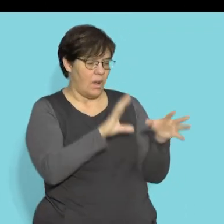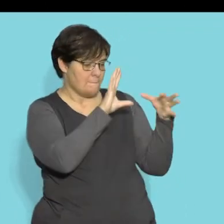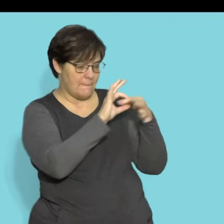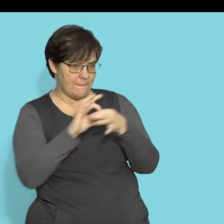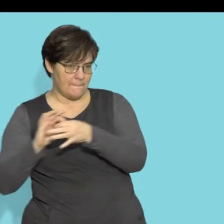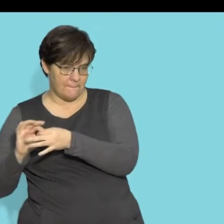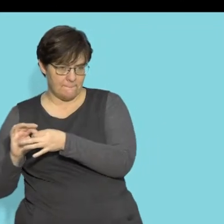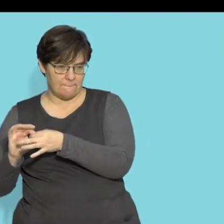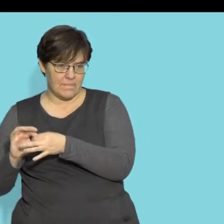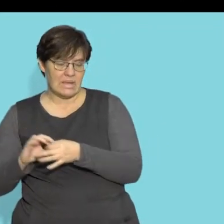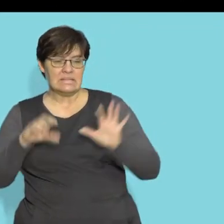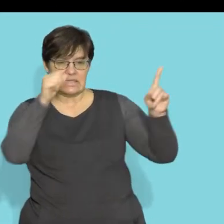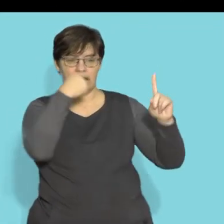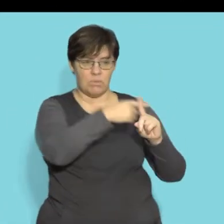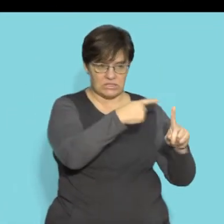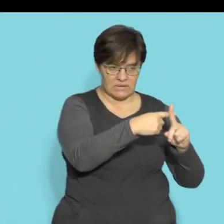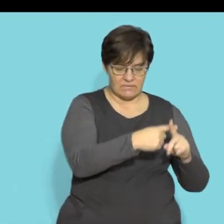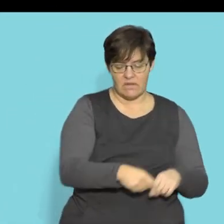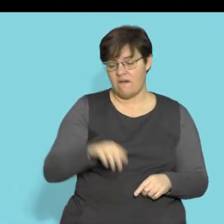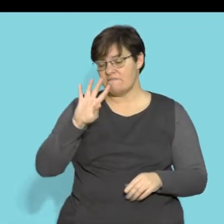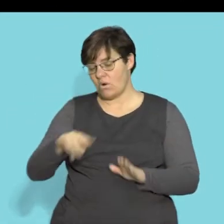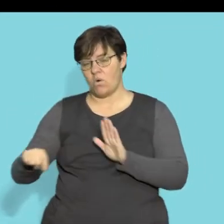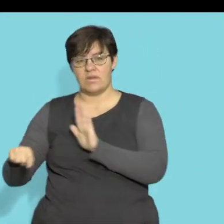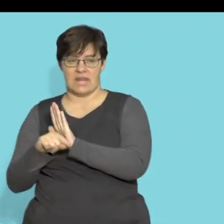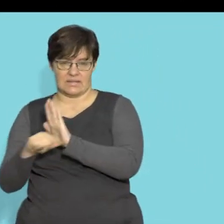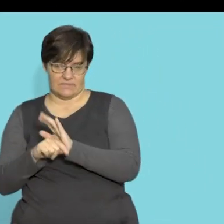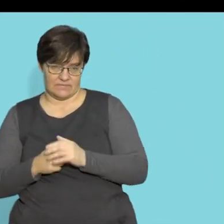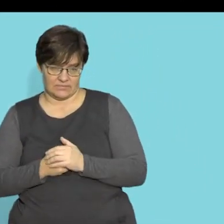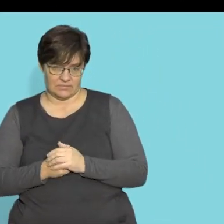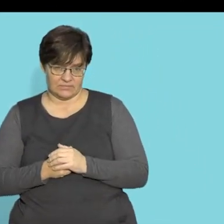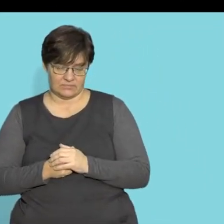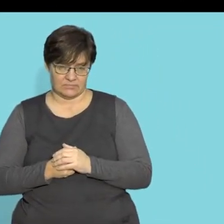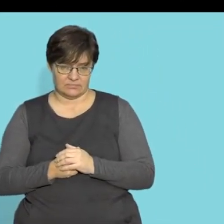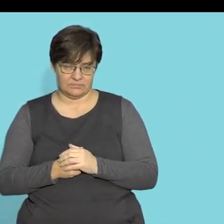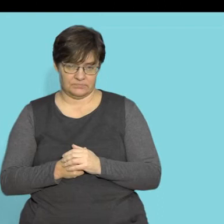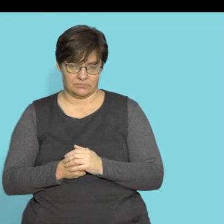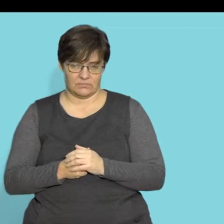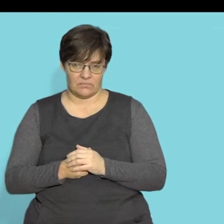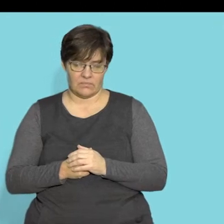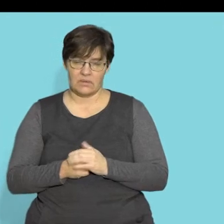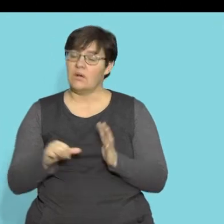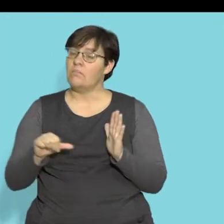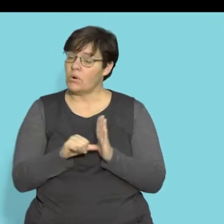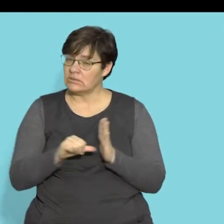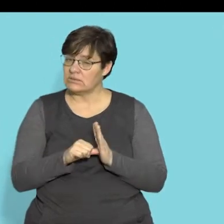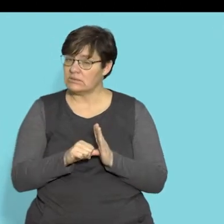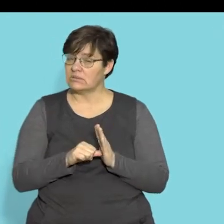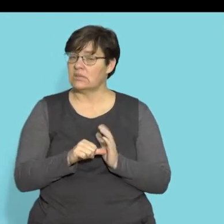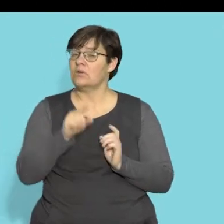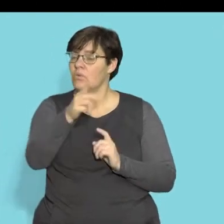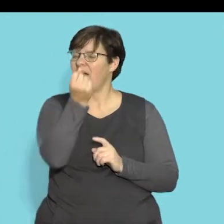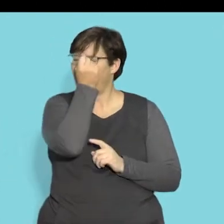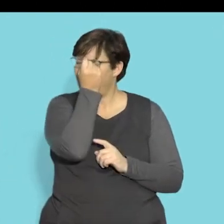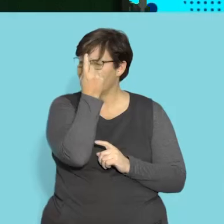together 6 facts that are supporting 4, and again 4 facts that are going against the use. It's important that you have a